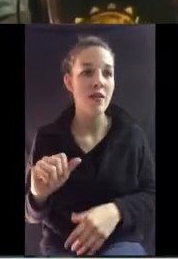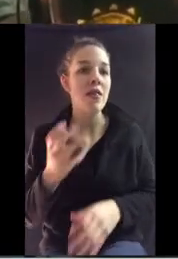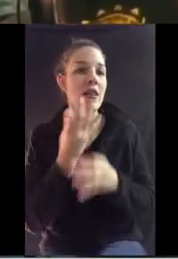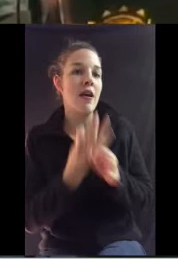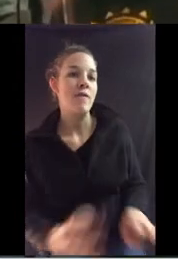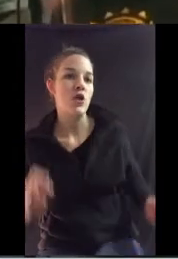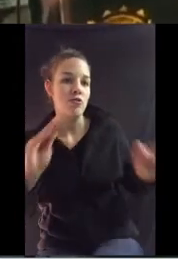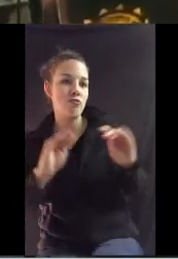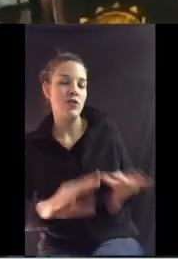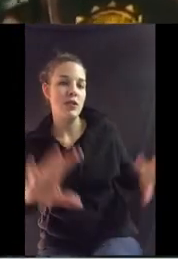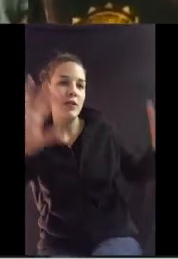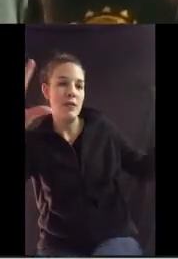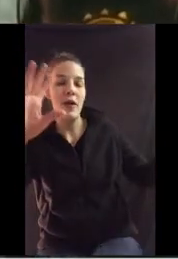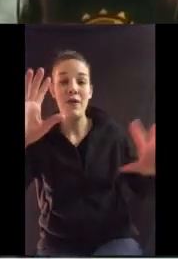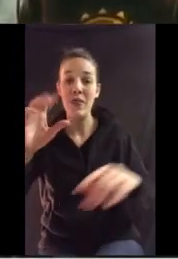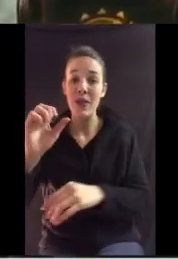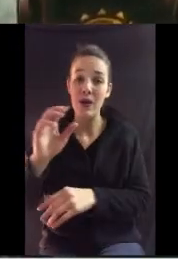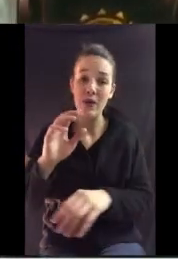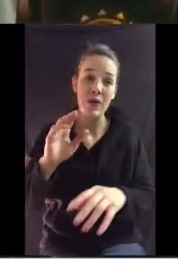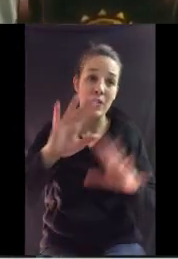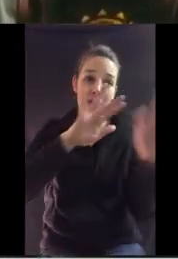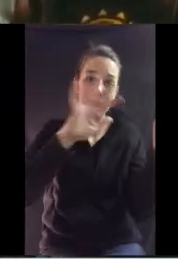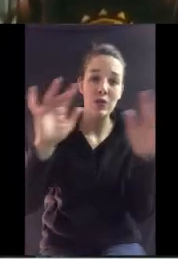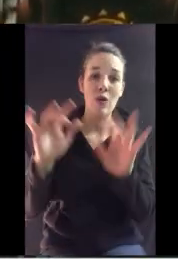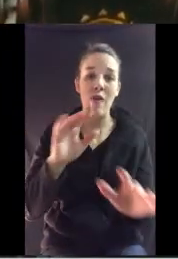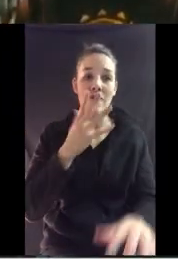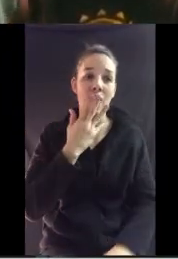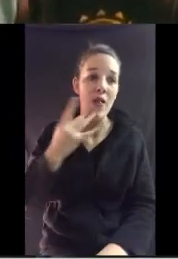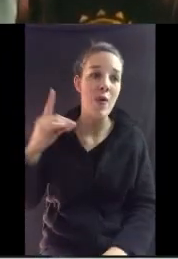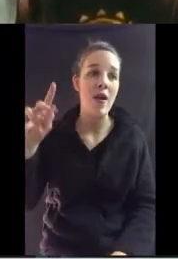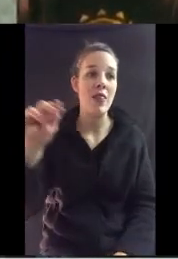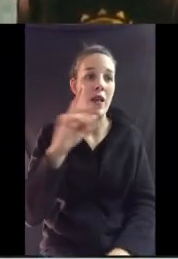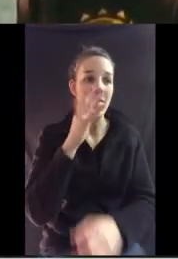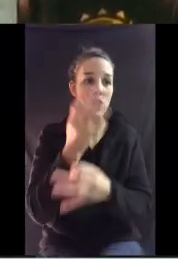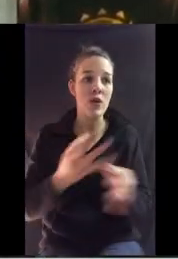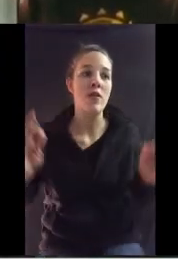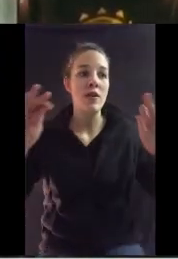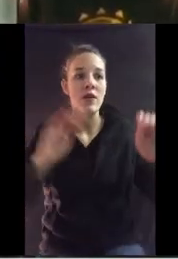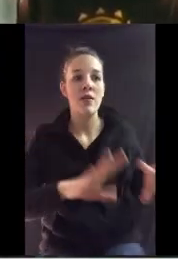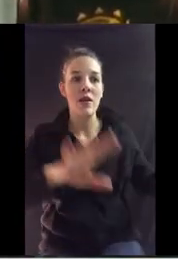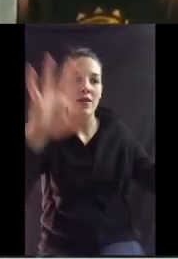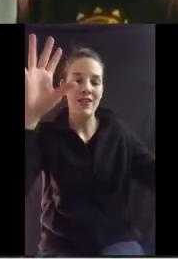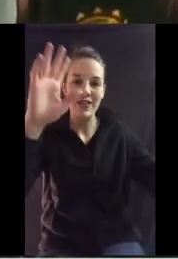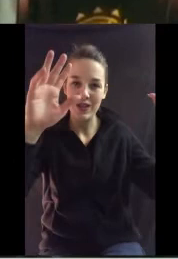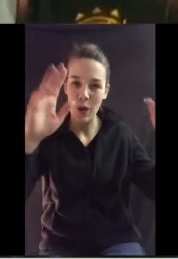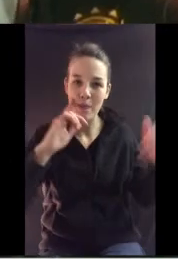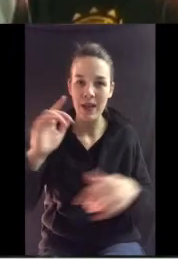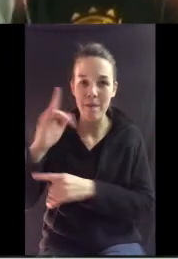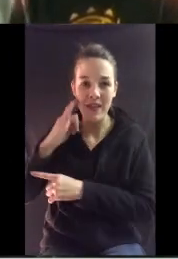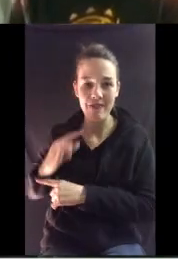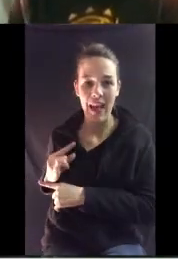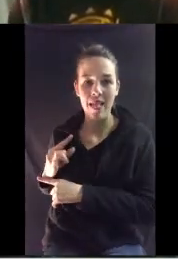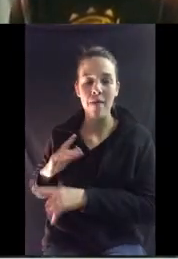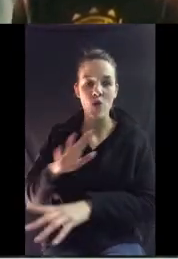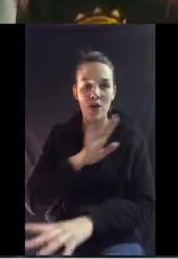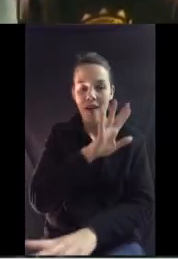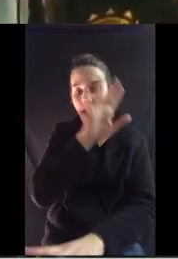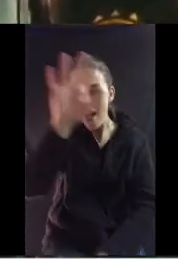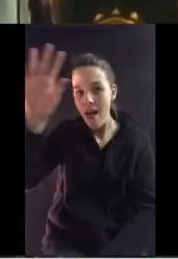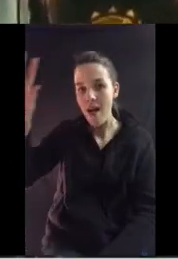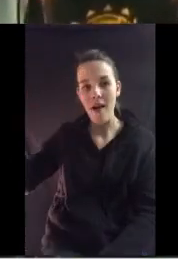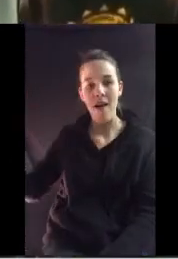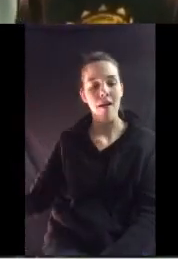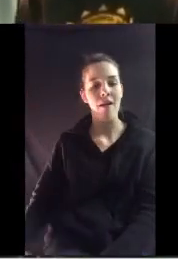of Pennsylvania. Let freedom ring from the snow-capped Rockies of Colorado. Let freedom ring from the curvaceous slopes of